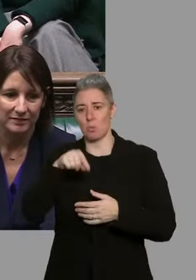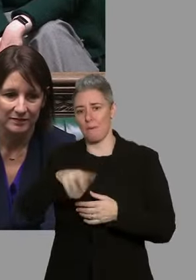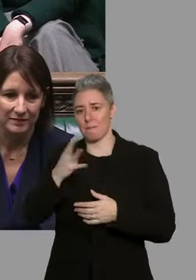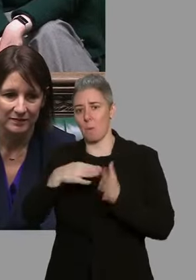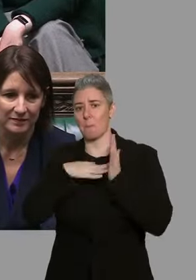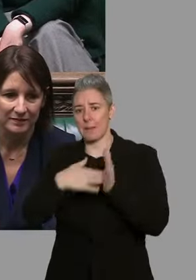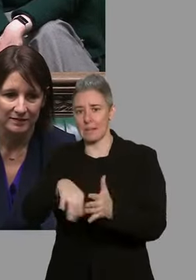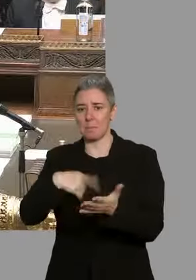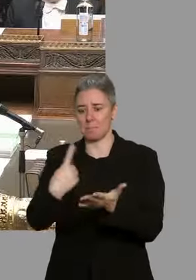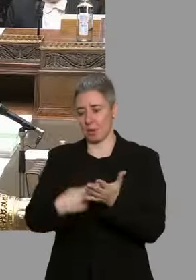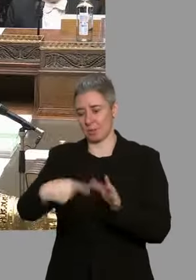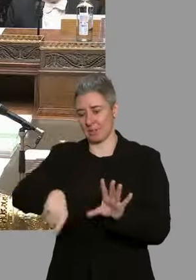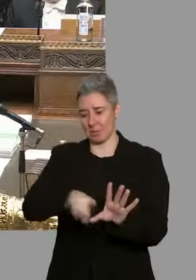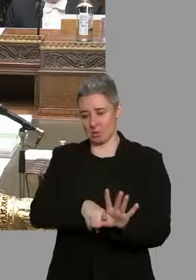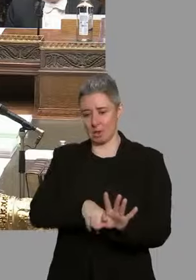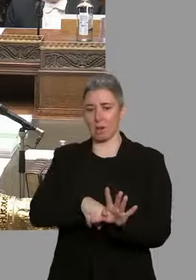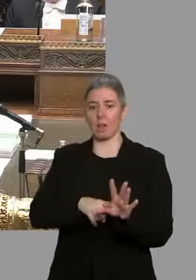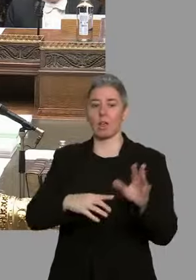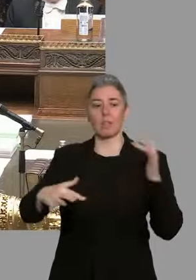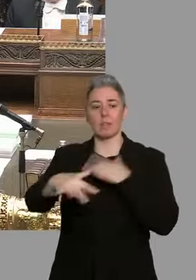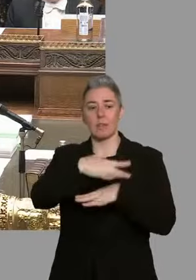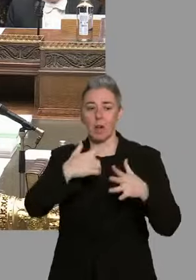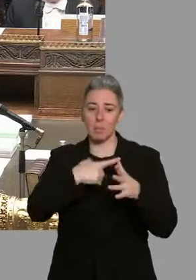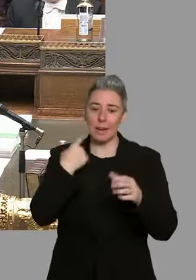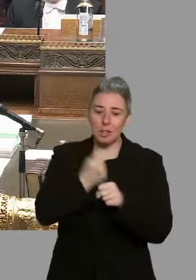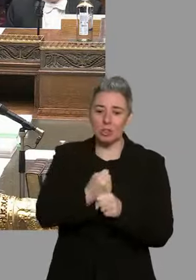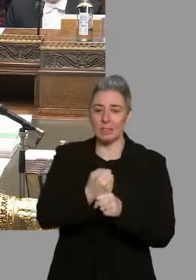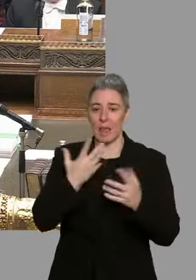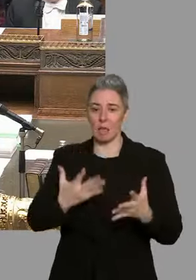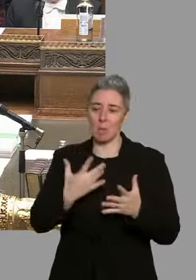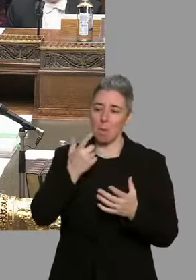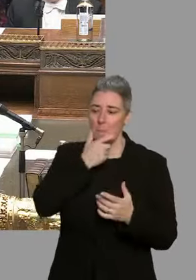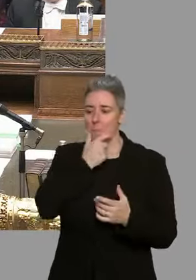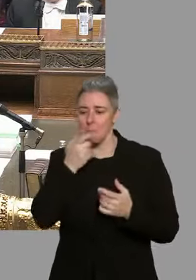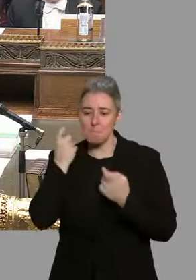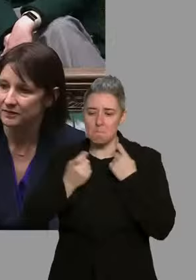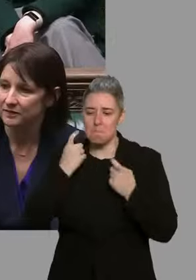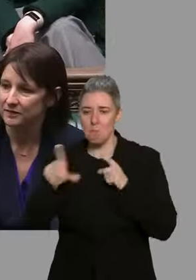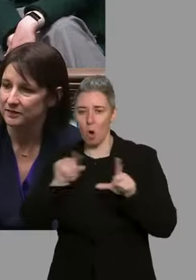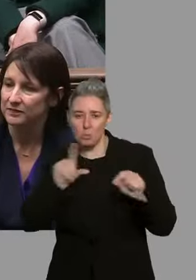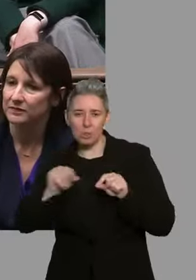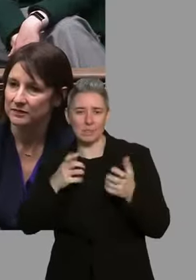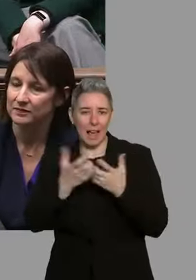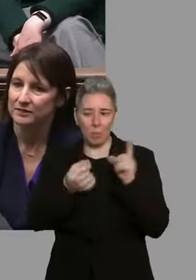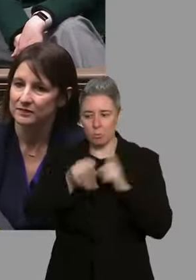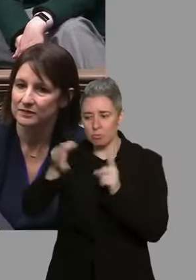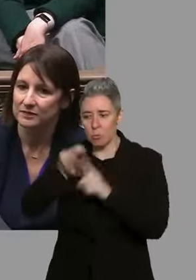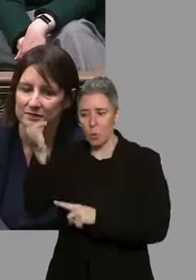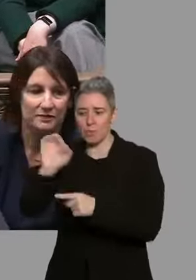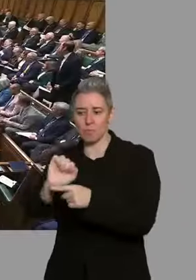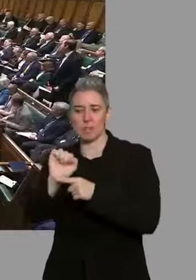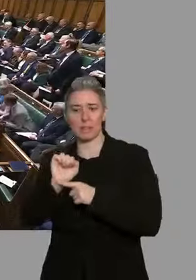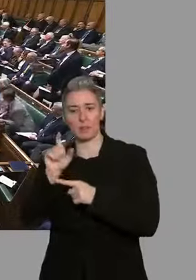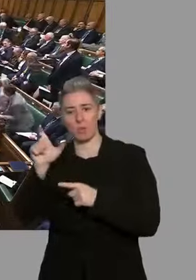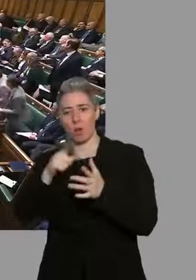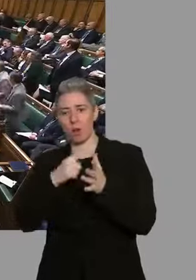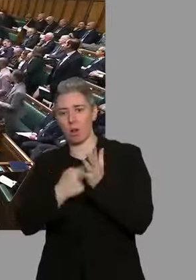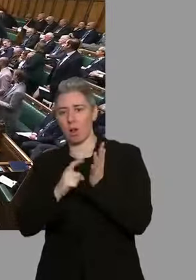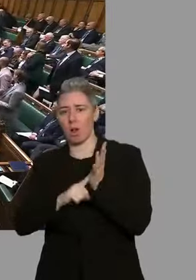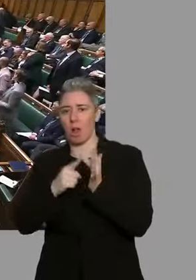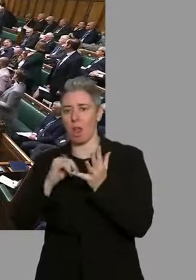currently studying options to improve protection in Carlisle. I'll make sure she gets a meeting to discuss the specific options. Becca